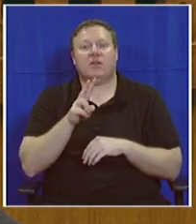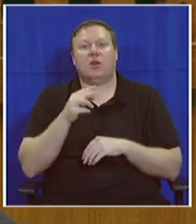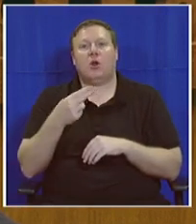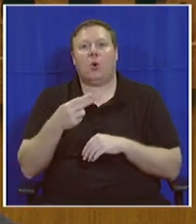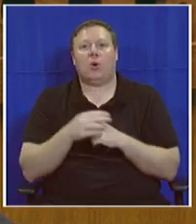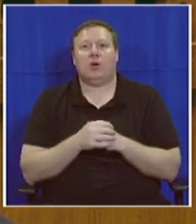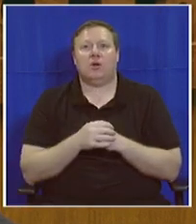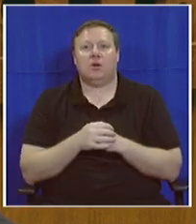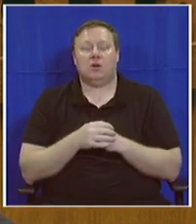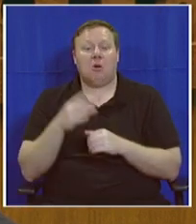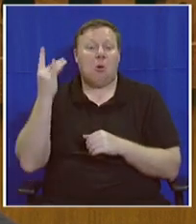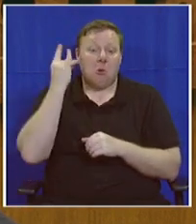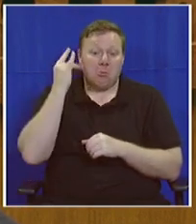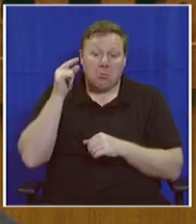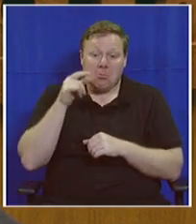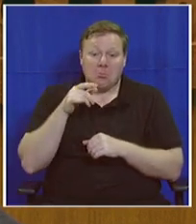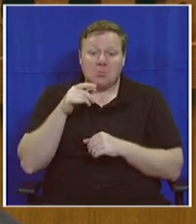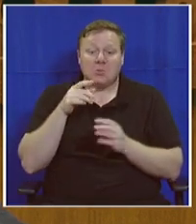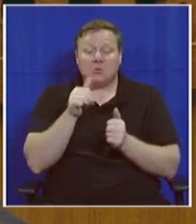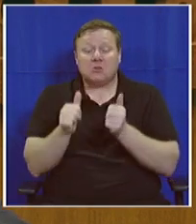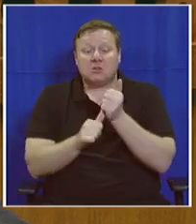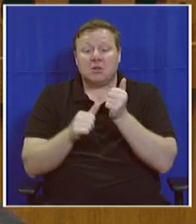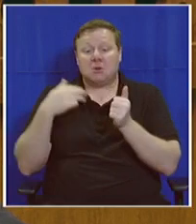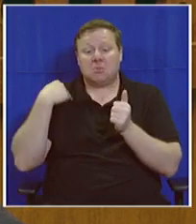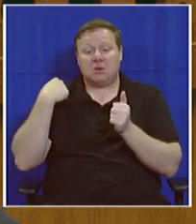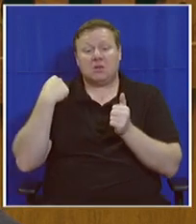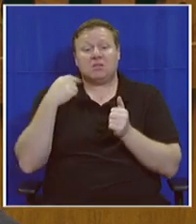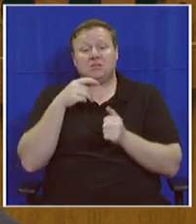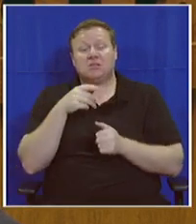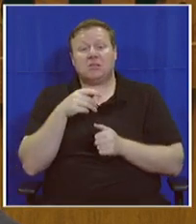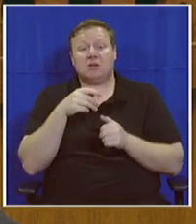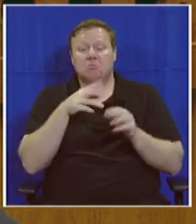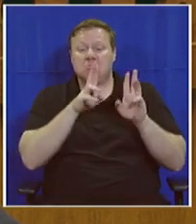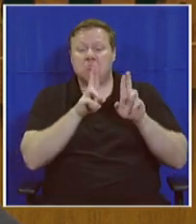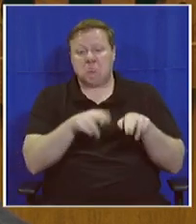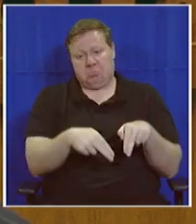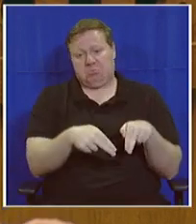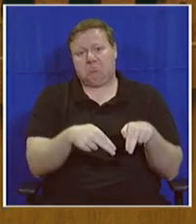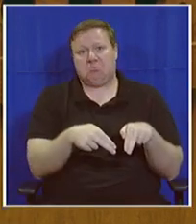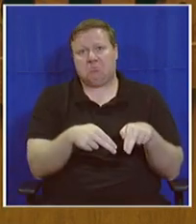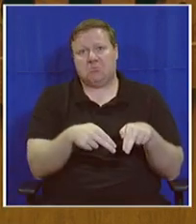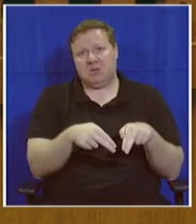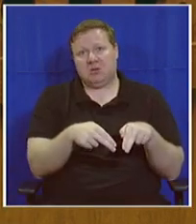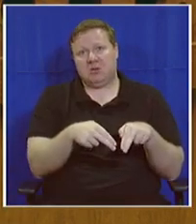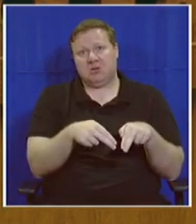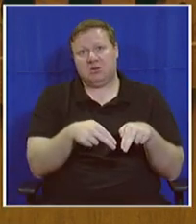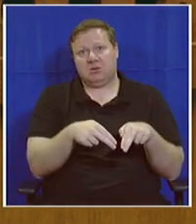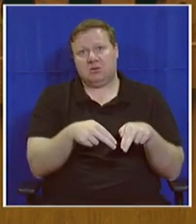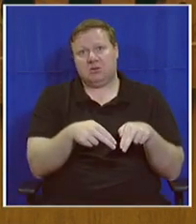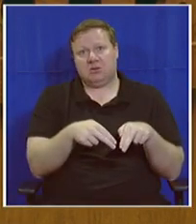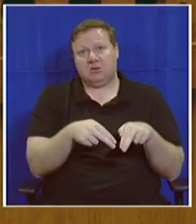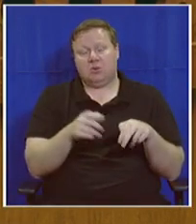learned of the devastating news that the Deputy Minister of Mineral Resources and Energy had passed away tragically, it came as an utter